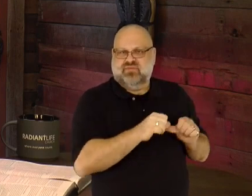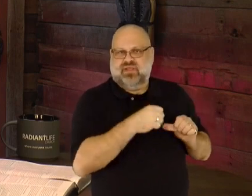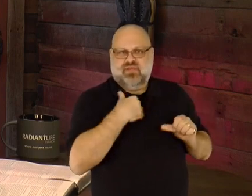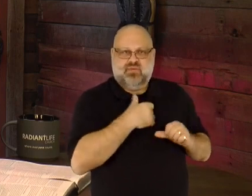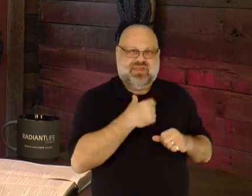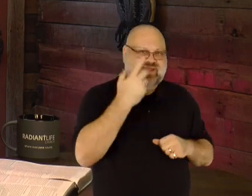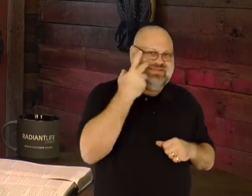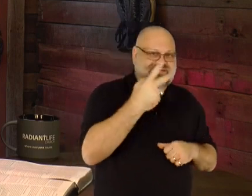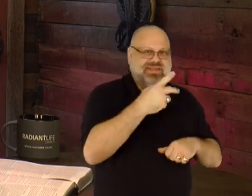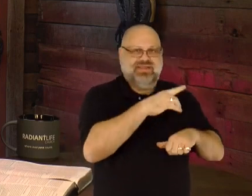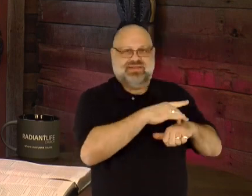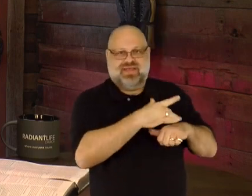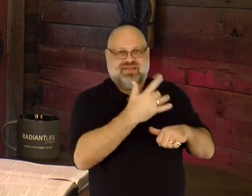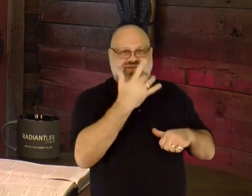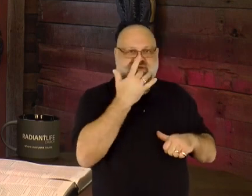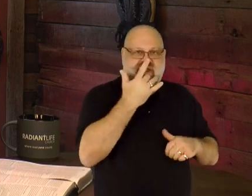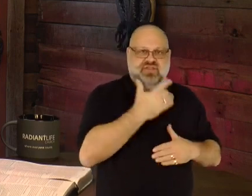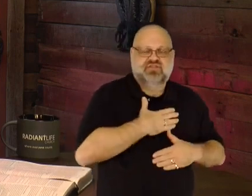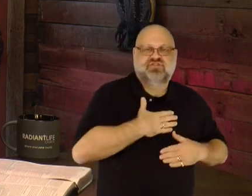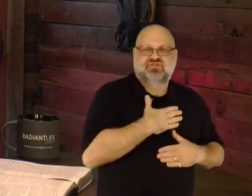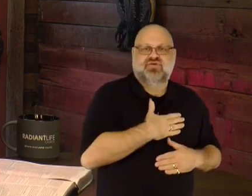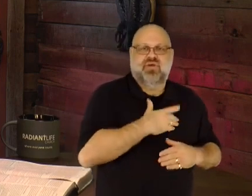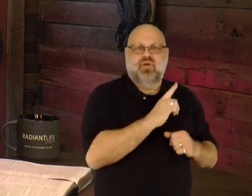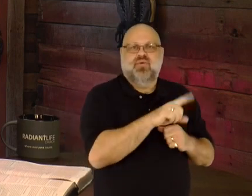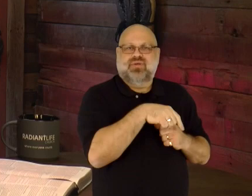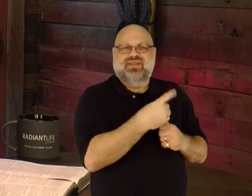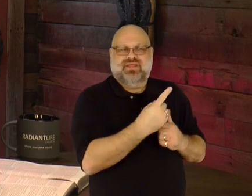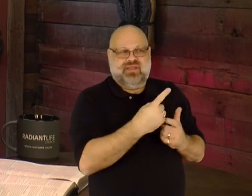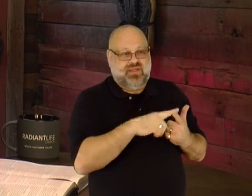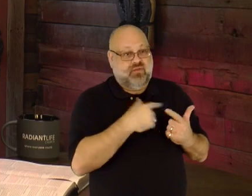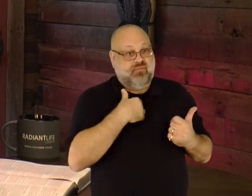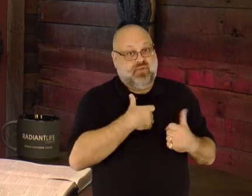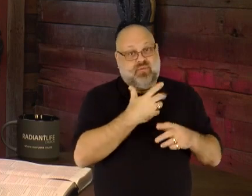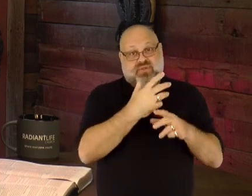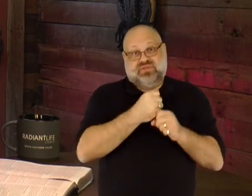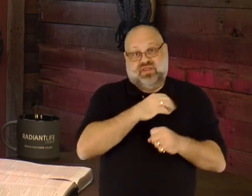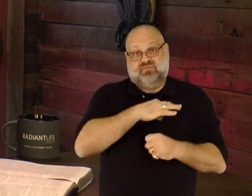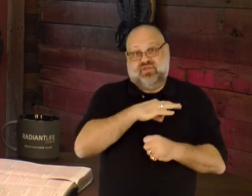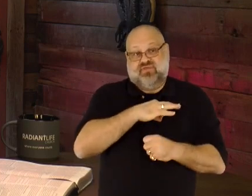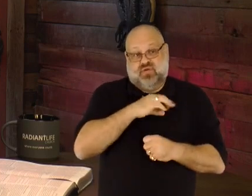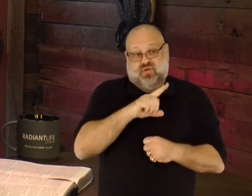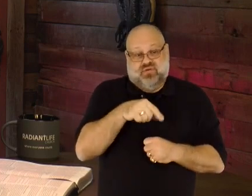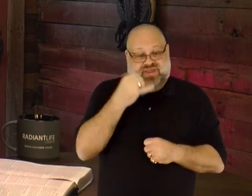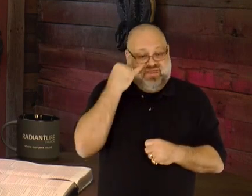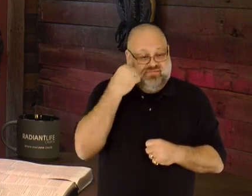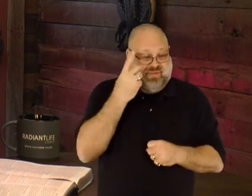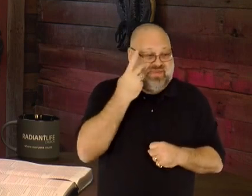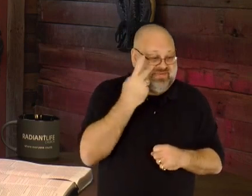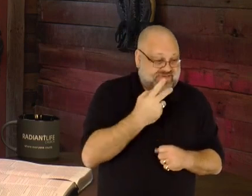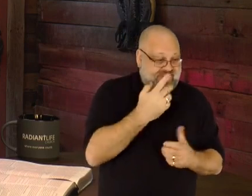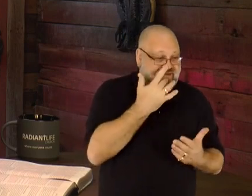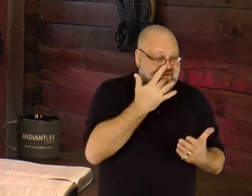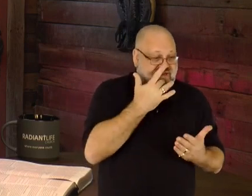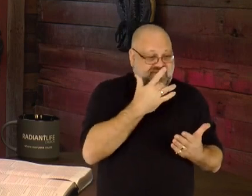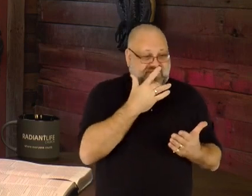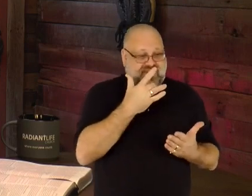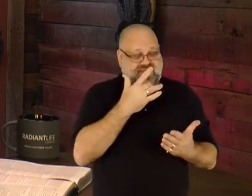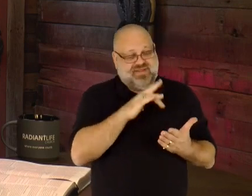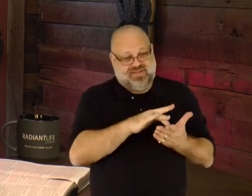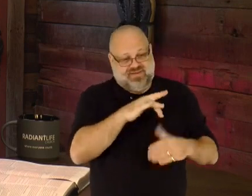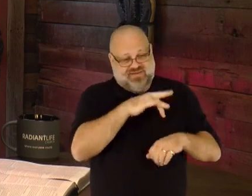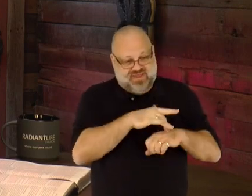see, touch, taste, and enjoy, we'll only receive the benefit as long as we can see, touch, taste, and enjoy the